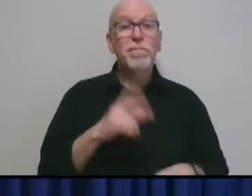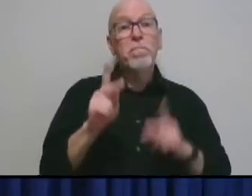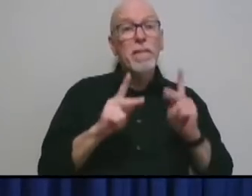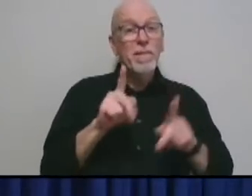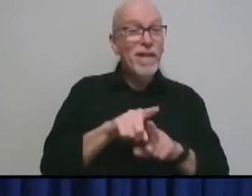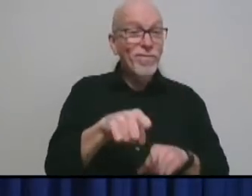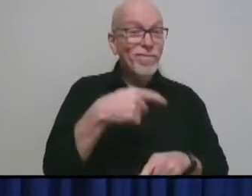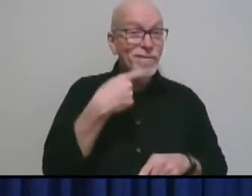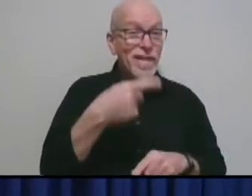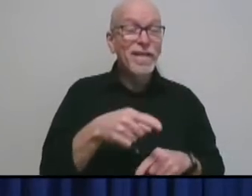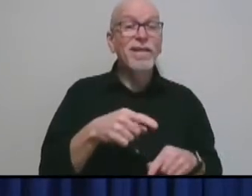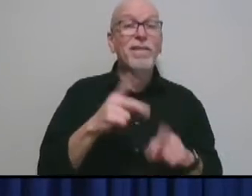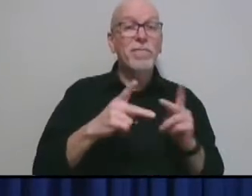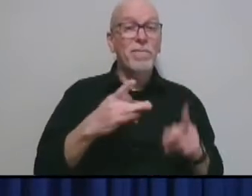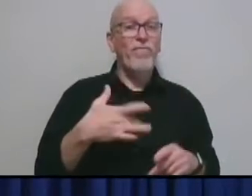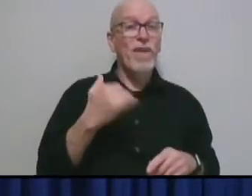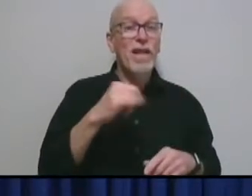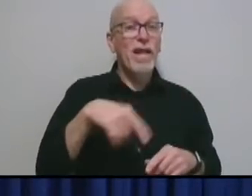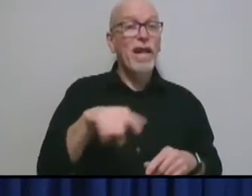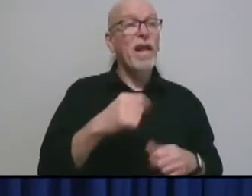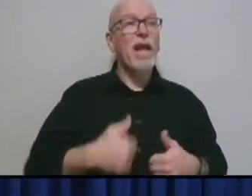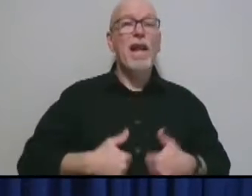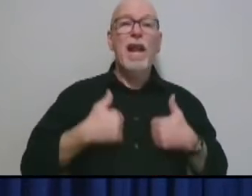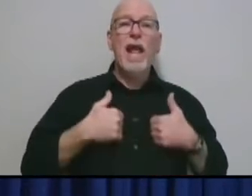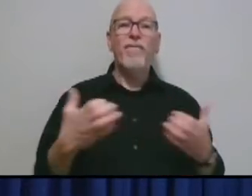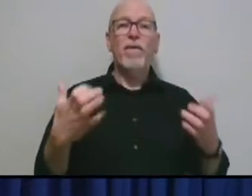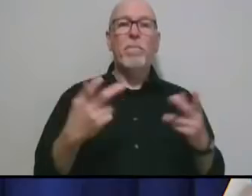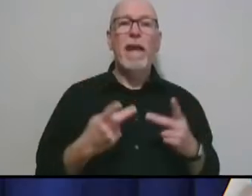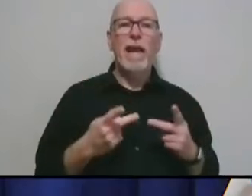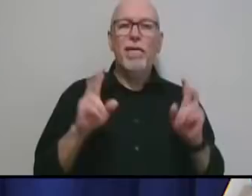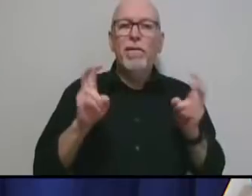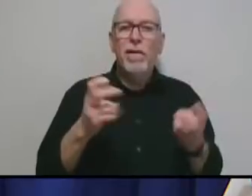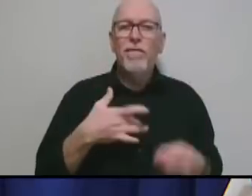early on, people feel like they're getting their lives back. And I think